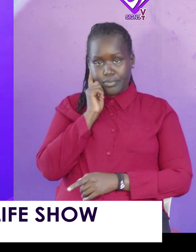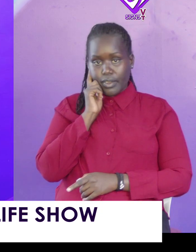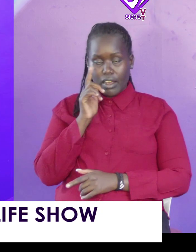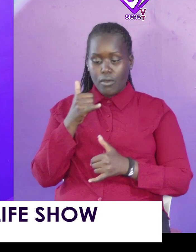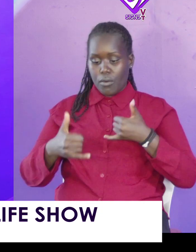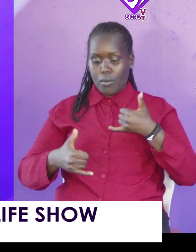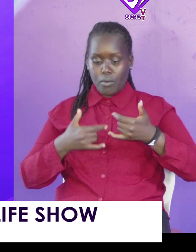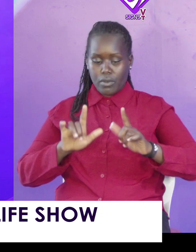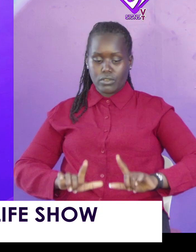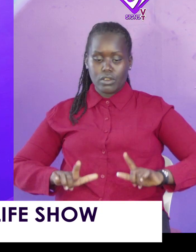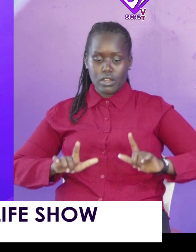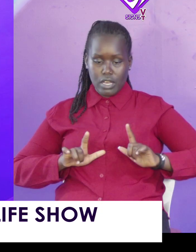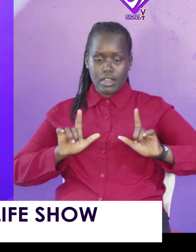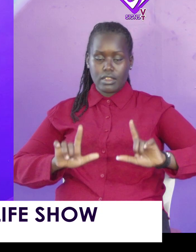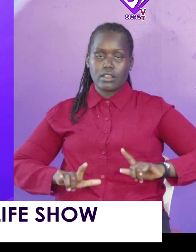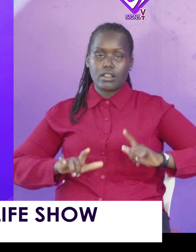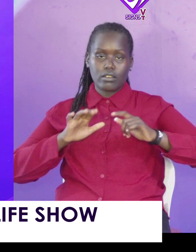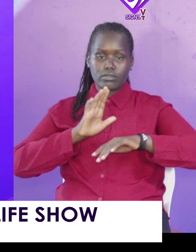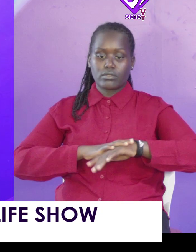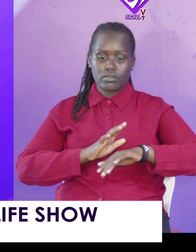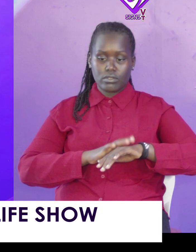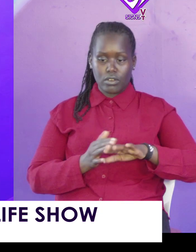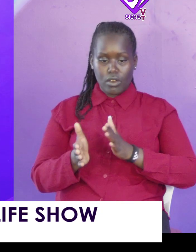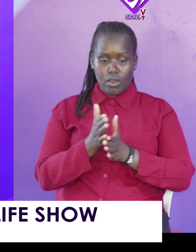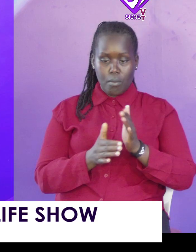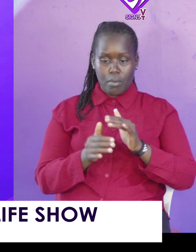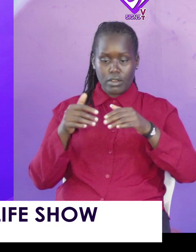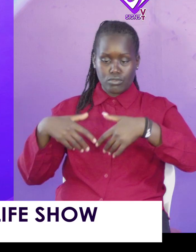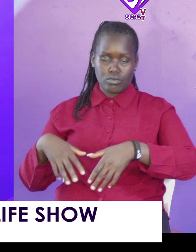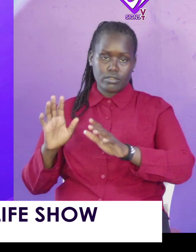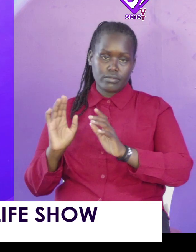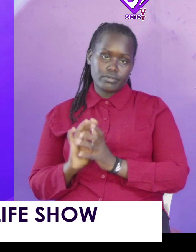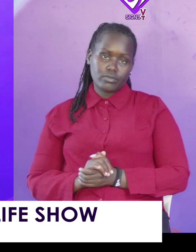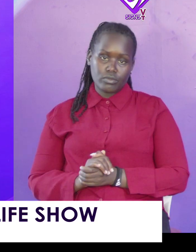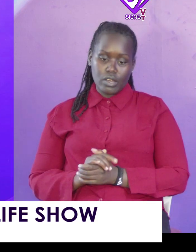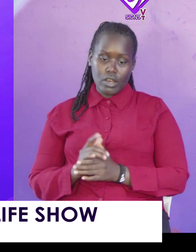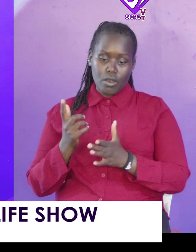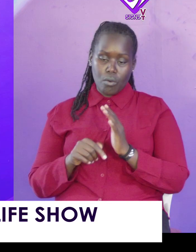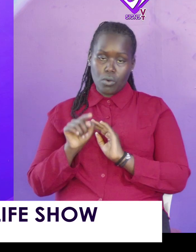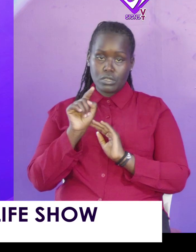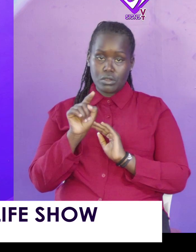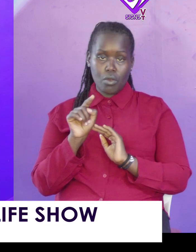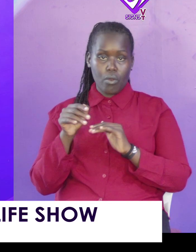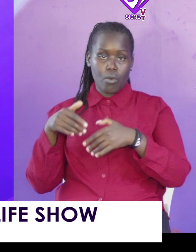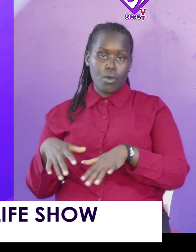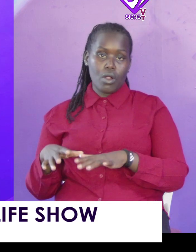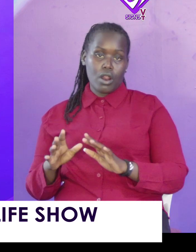on, life is good. Plan to unwind. What have you lost that you think